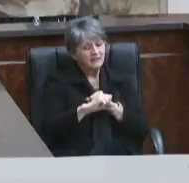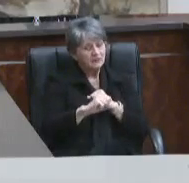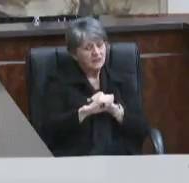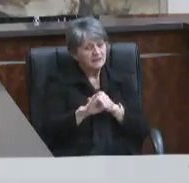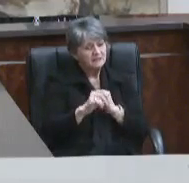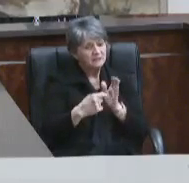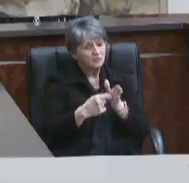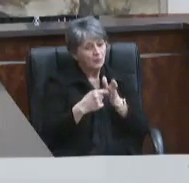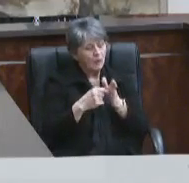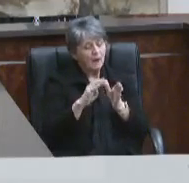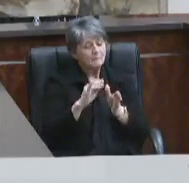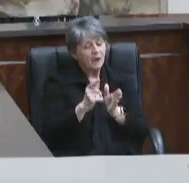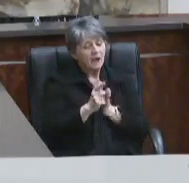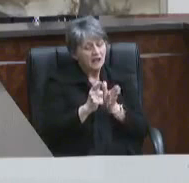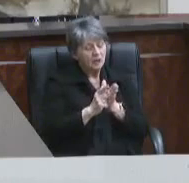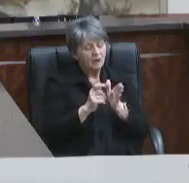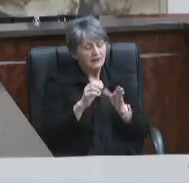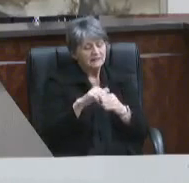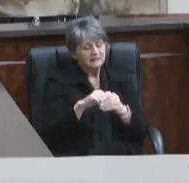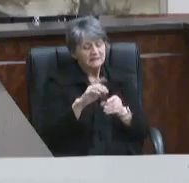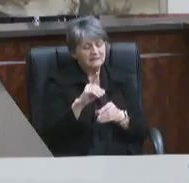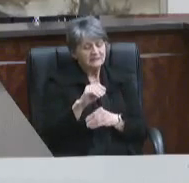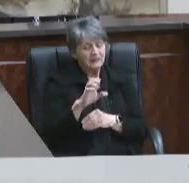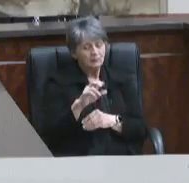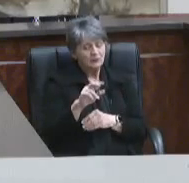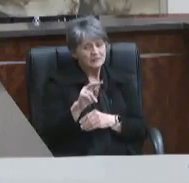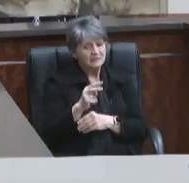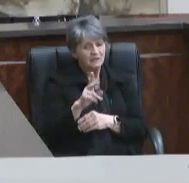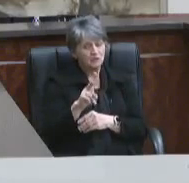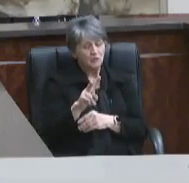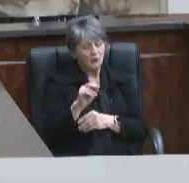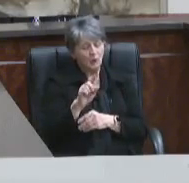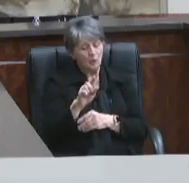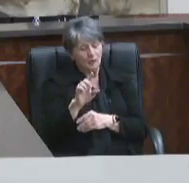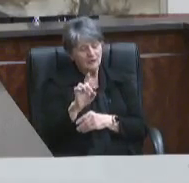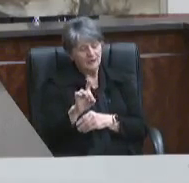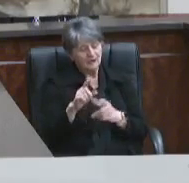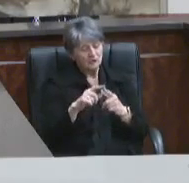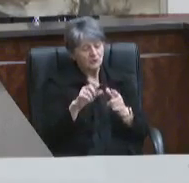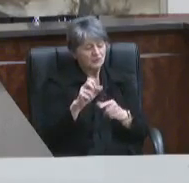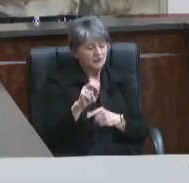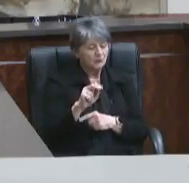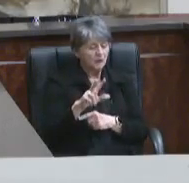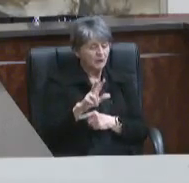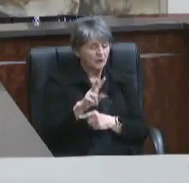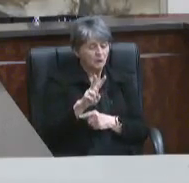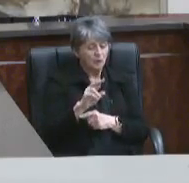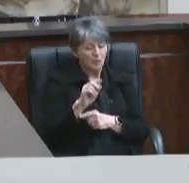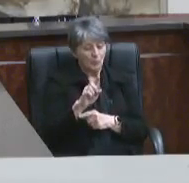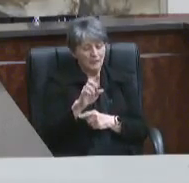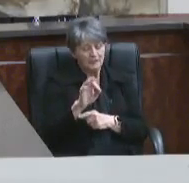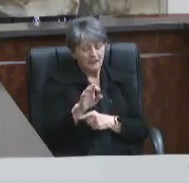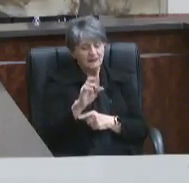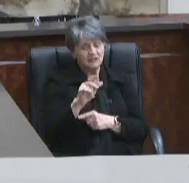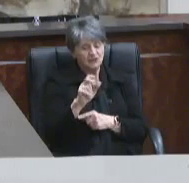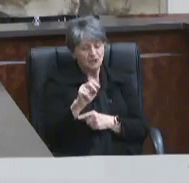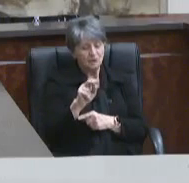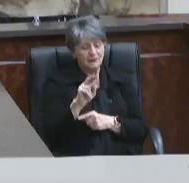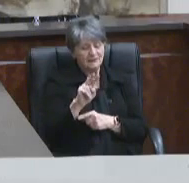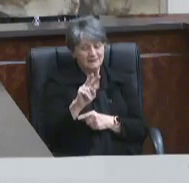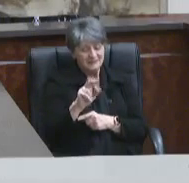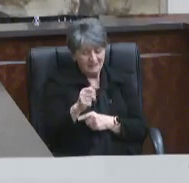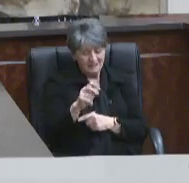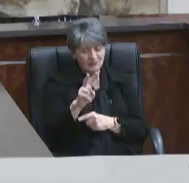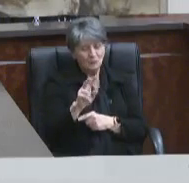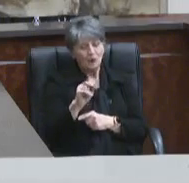required by law. In the December 2nd, 2018, January 3rd, 2019, and January 10th, 2019 editions